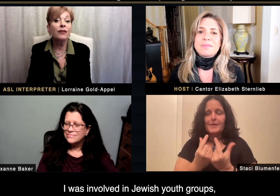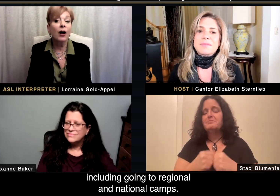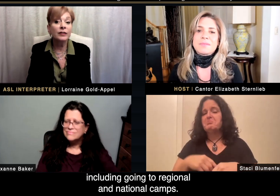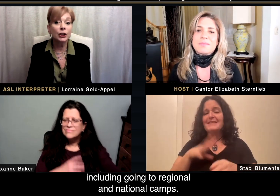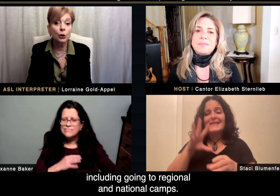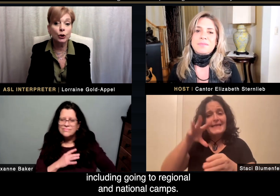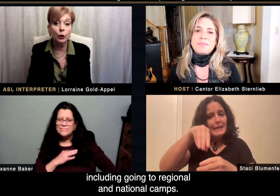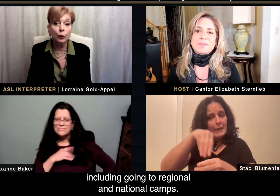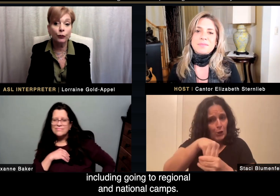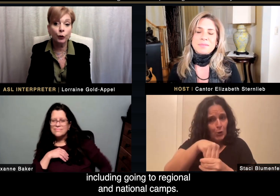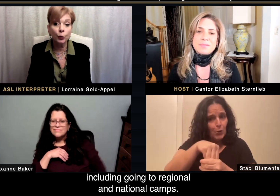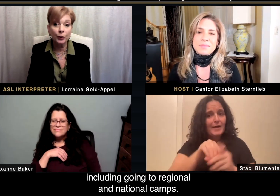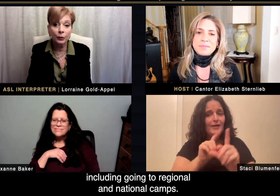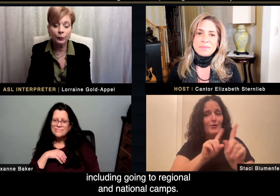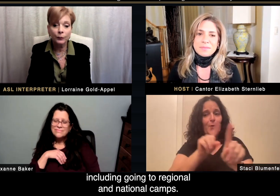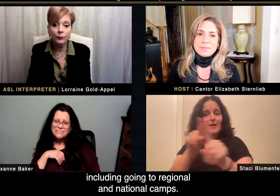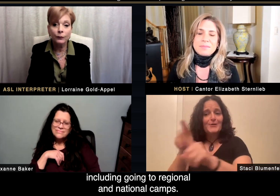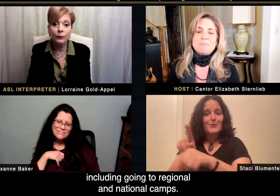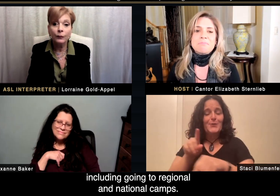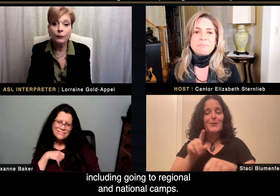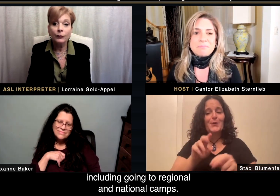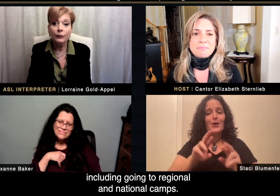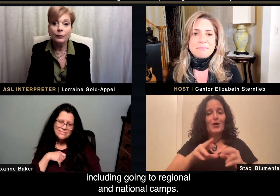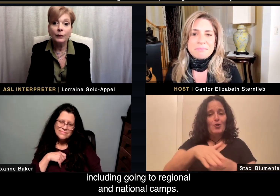I was involved in a Jewish youth group,